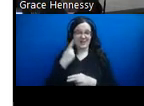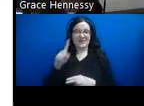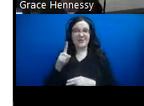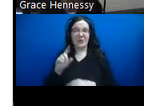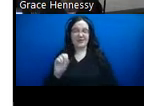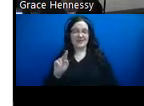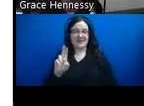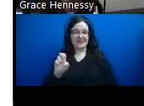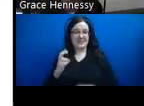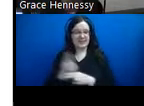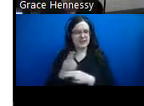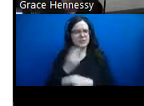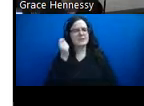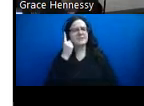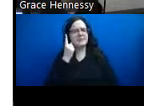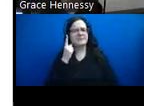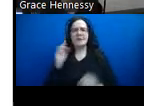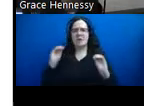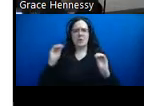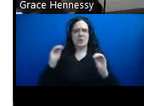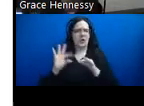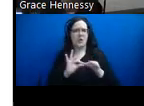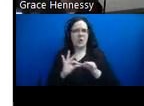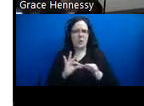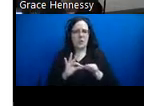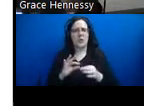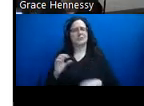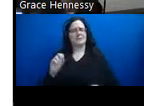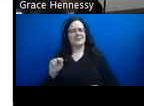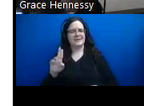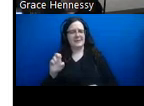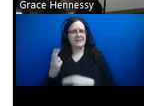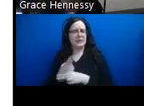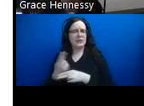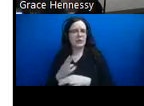use disorders and suicide risk in this particular study.